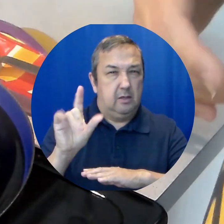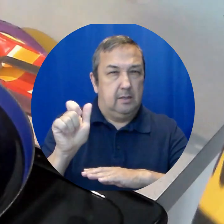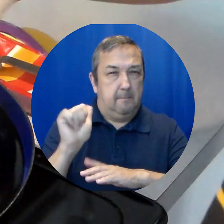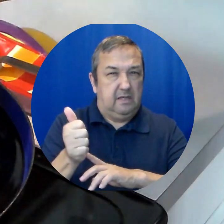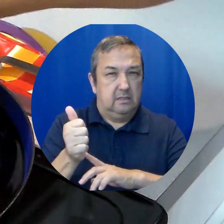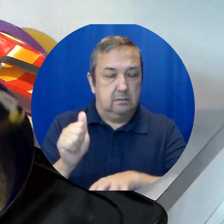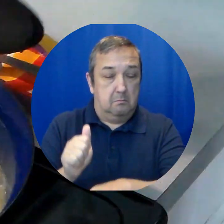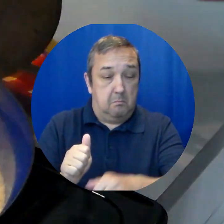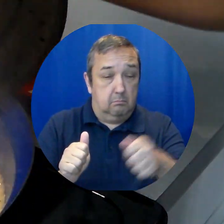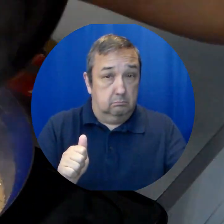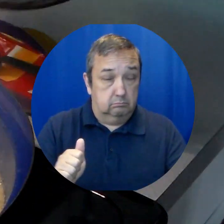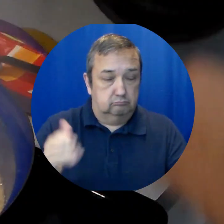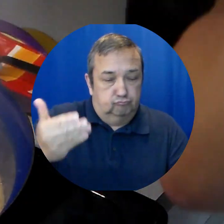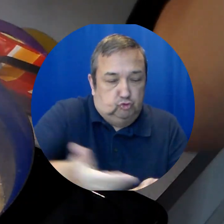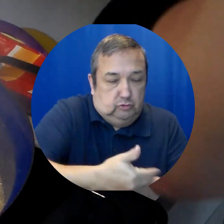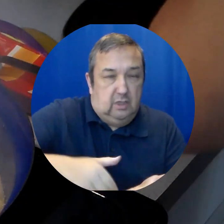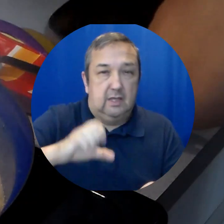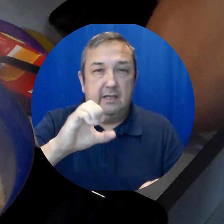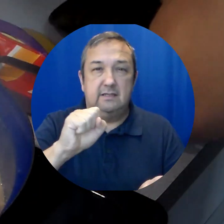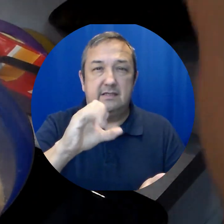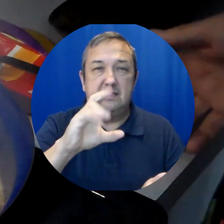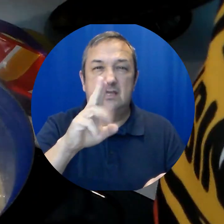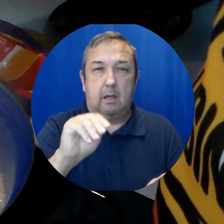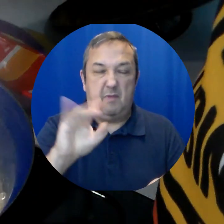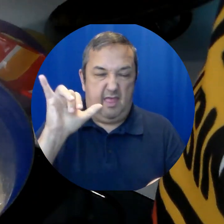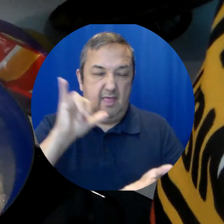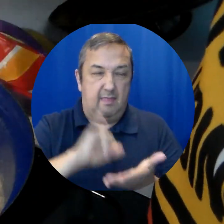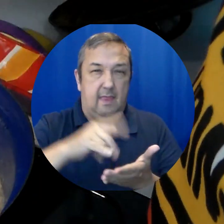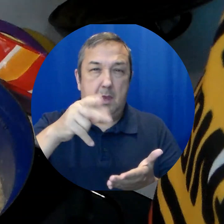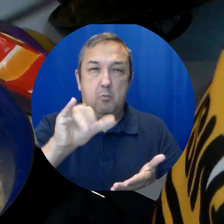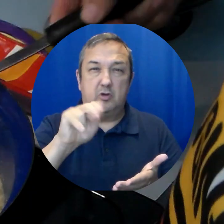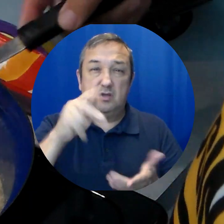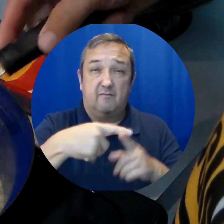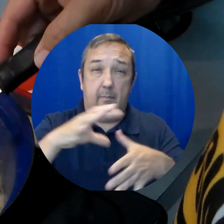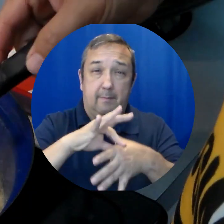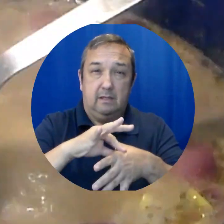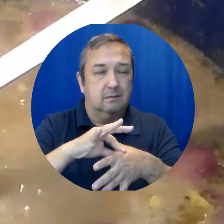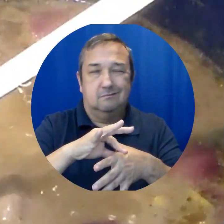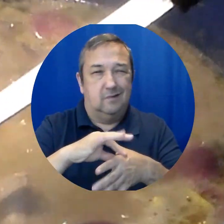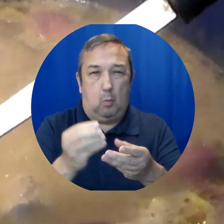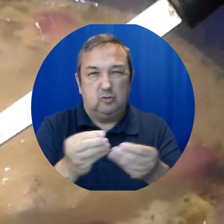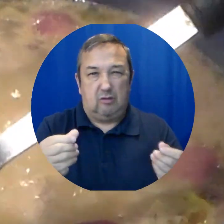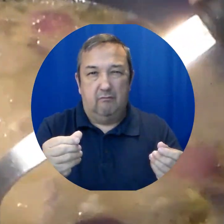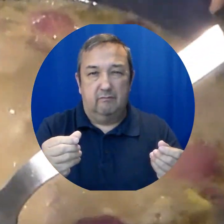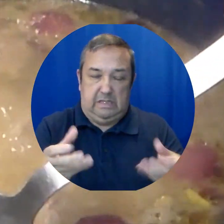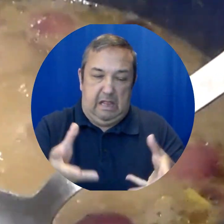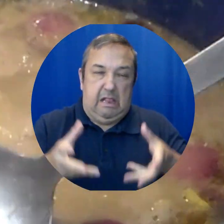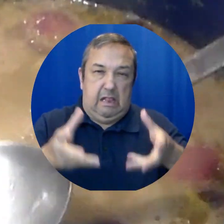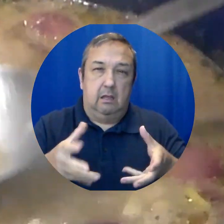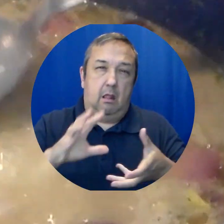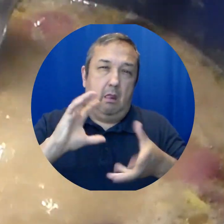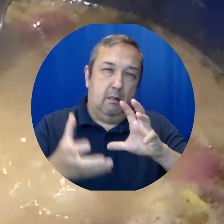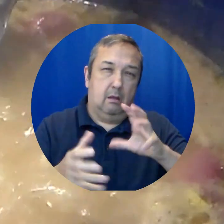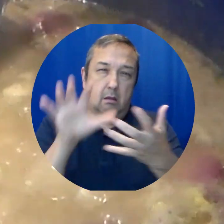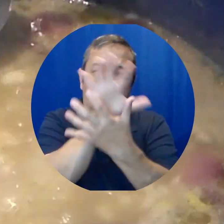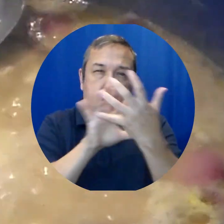After about 8 or 10 minutes, we need to get up and take out the scum. This congealed protein comes from the meat and it will not dissolve. It's